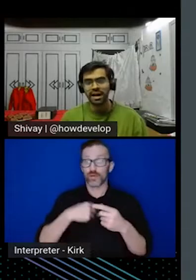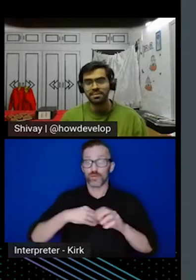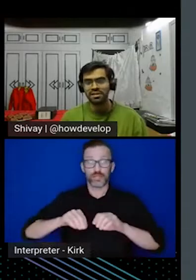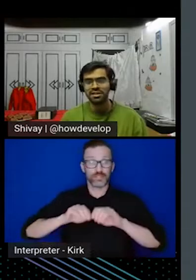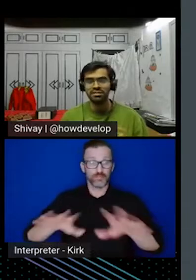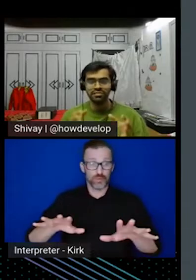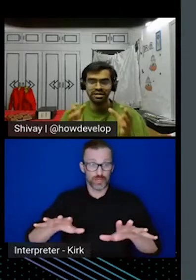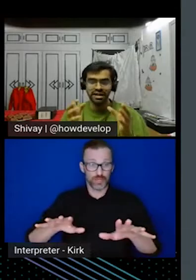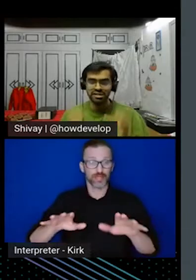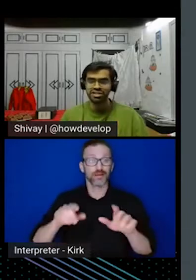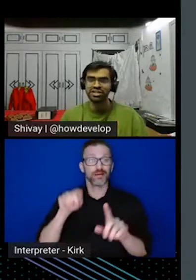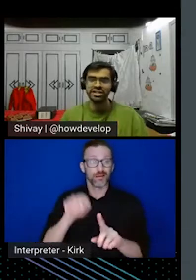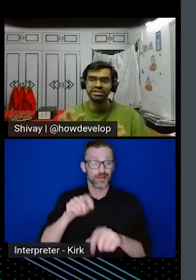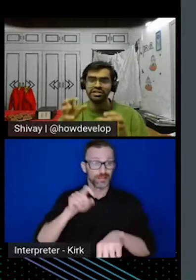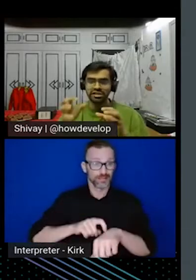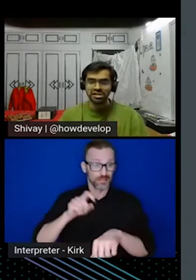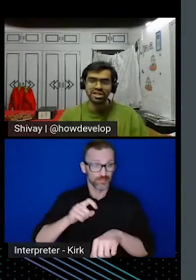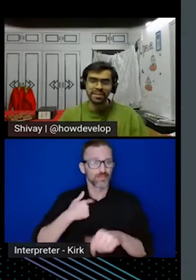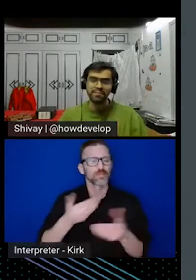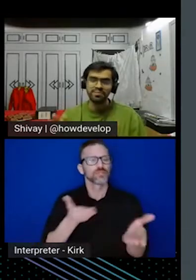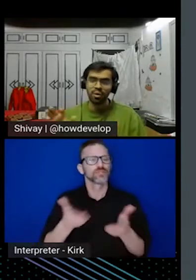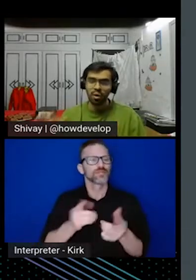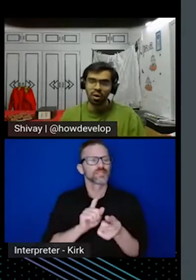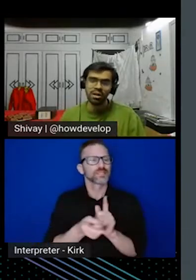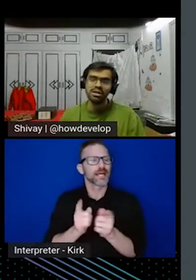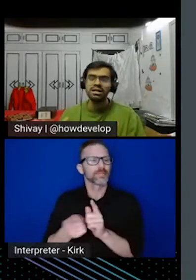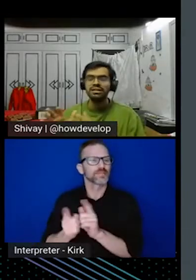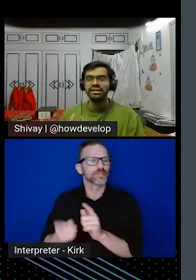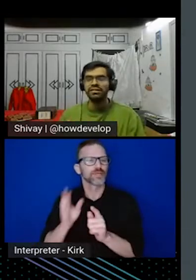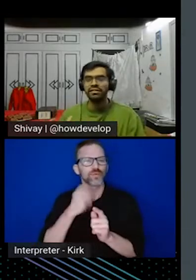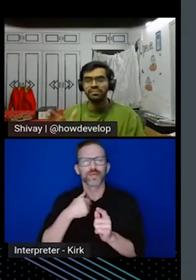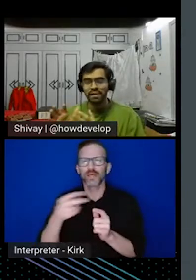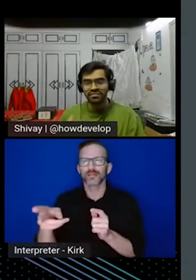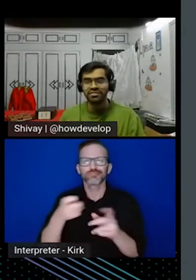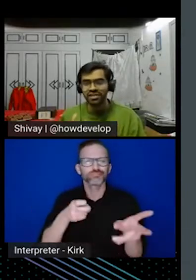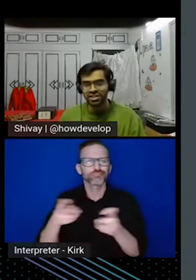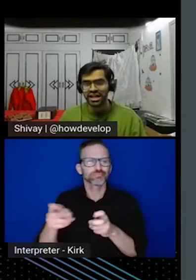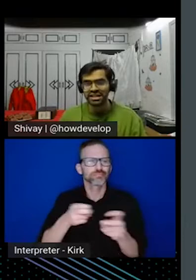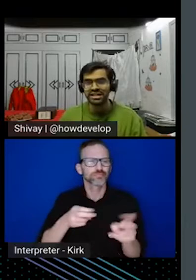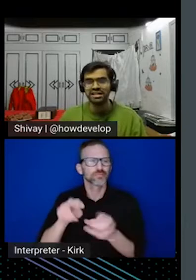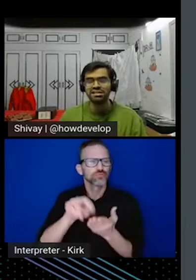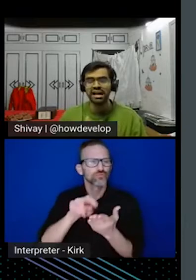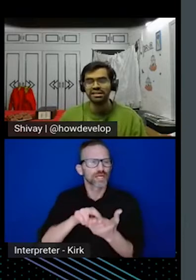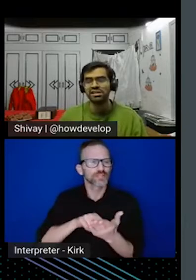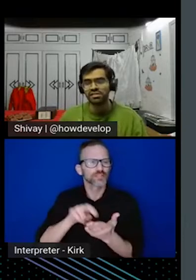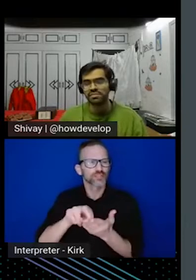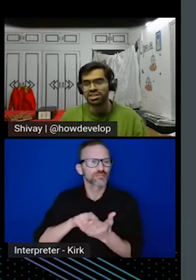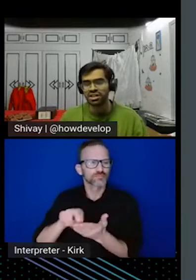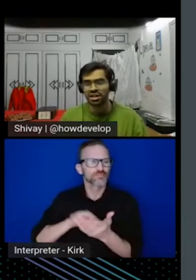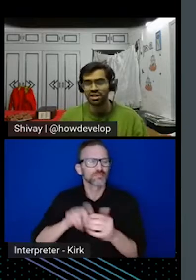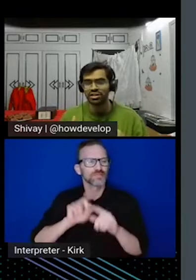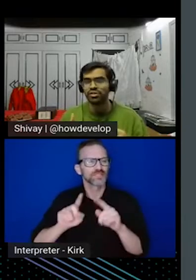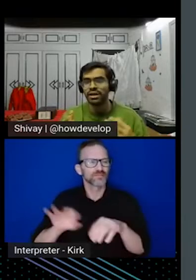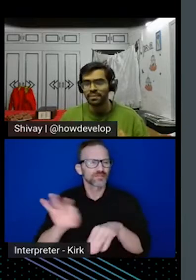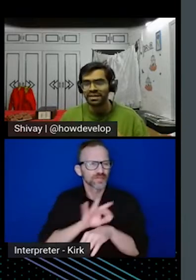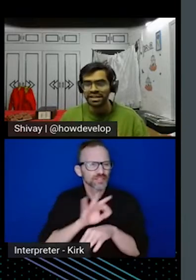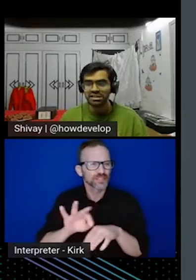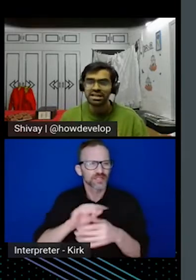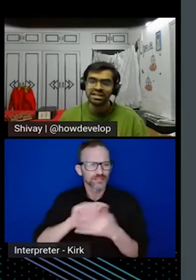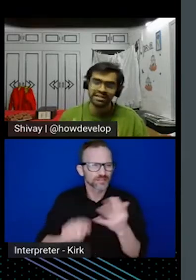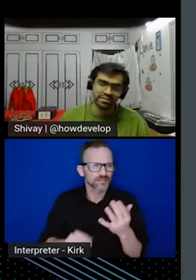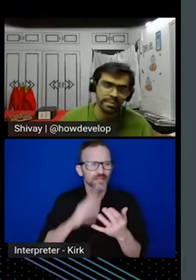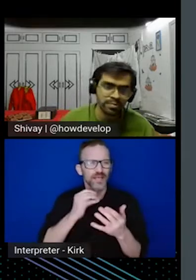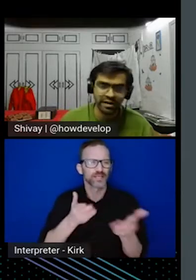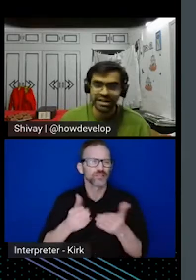service adapter will essentially register all the specific functionalities and the service mesh